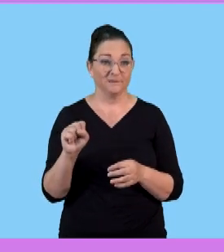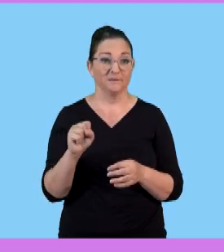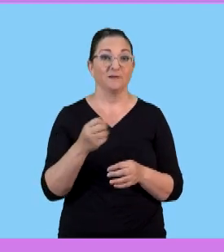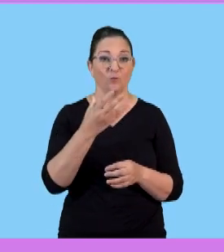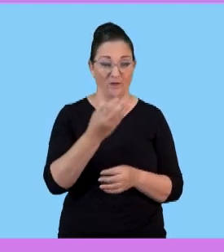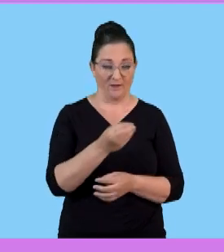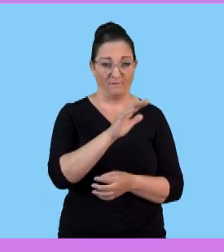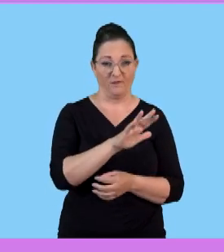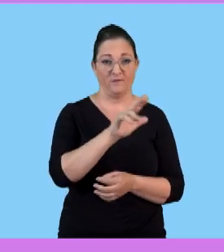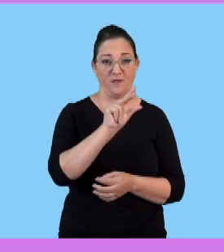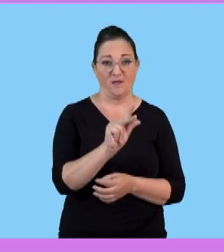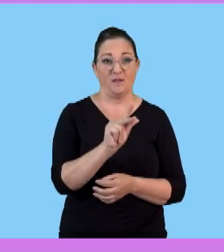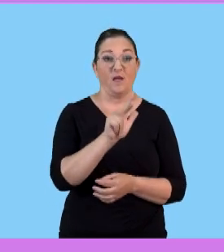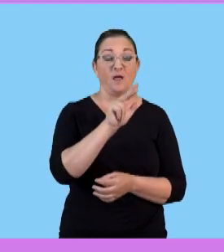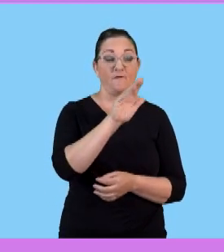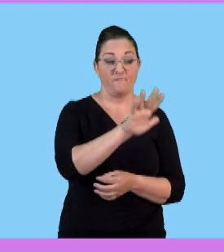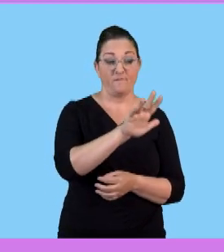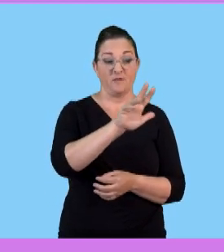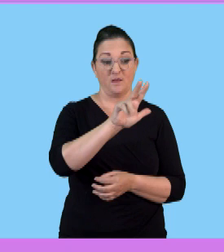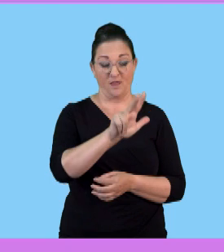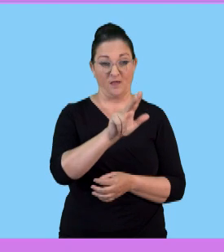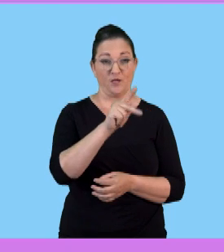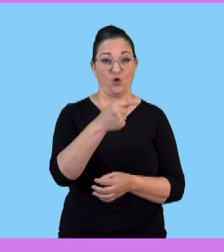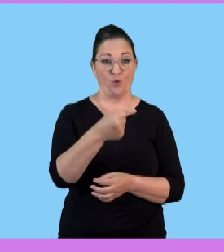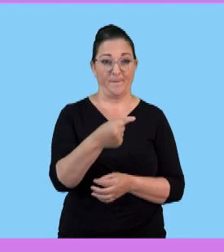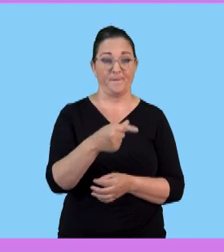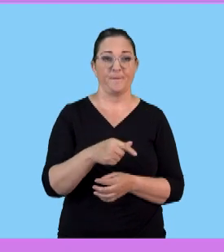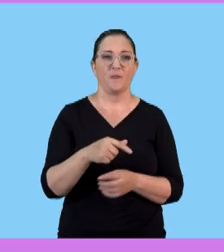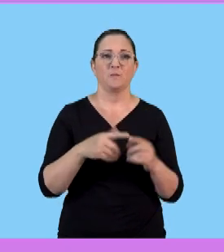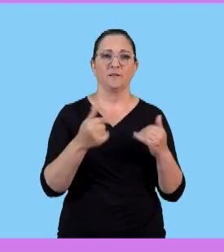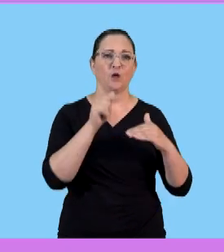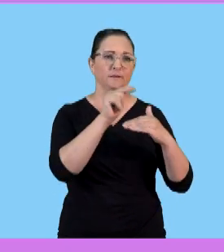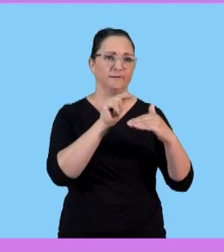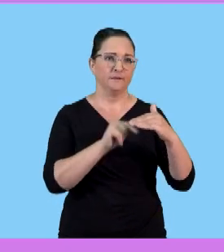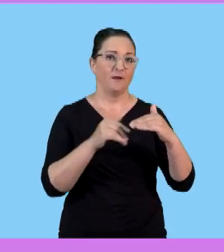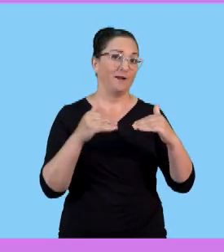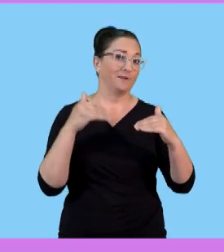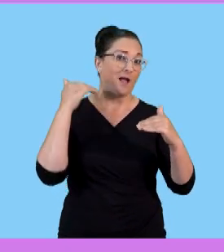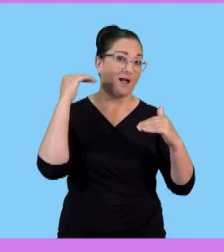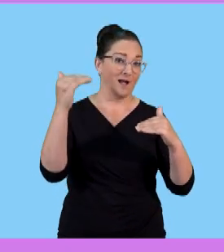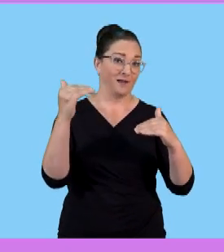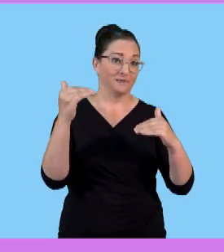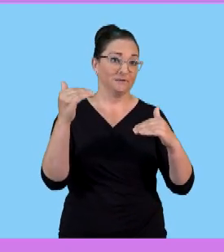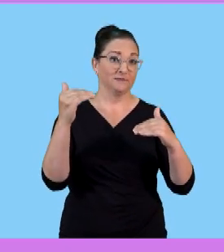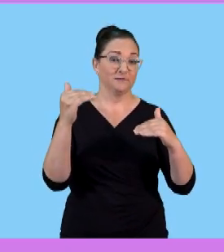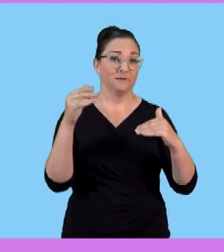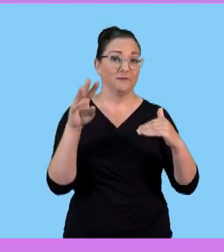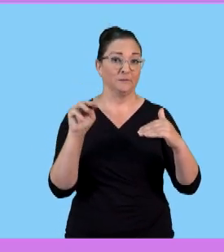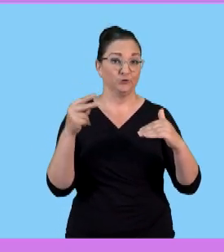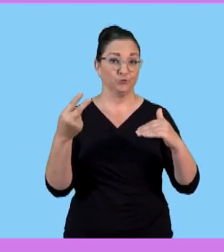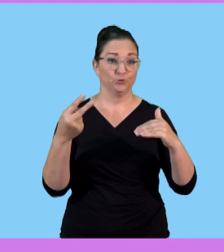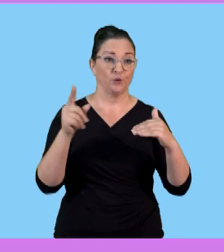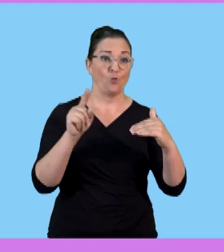is 58 kilograms. We agree? Then I'll divide this by the height in meters squared. The height